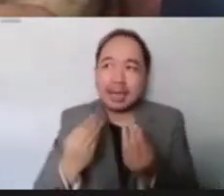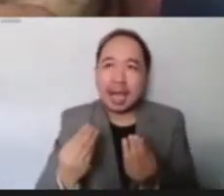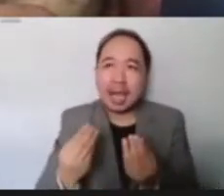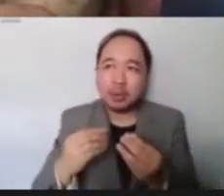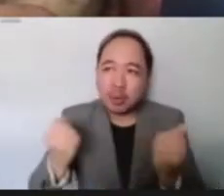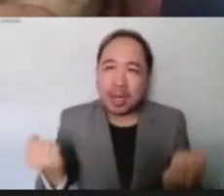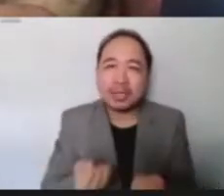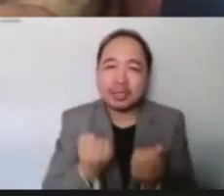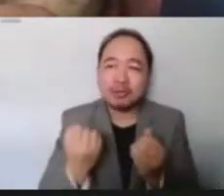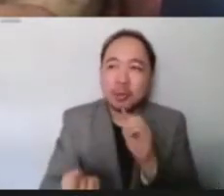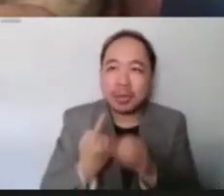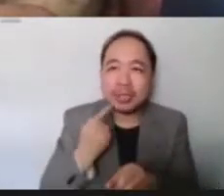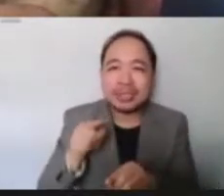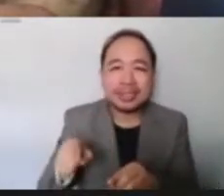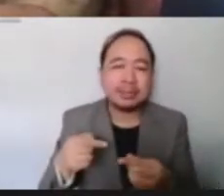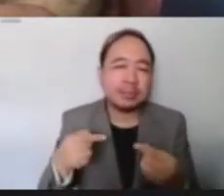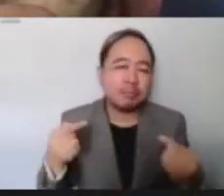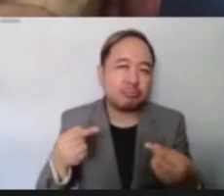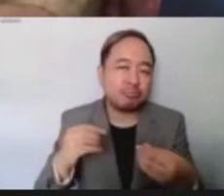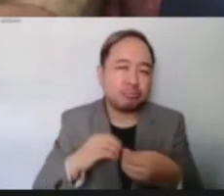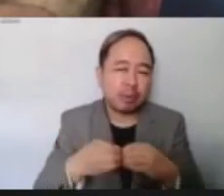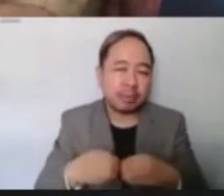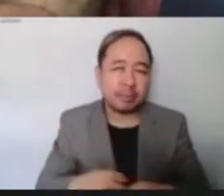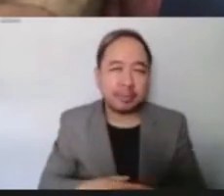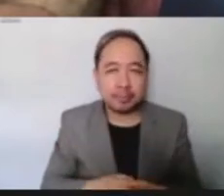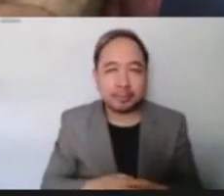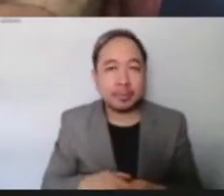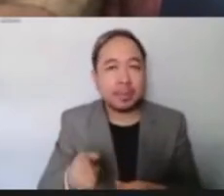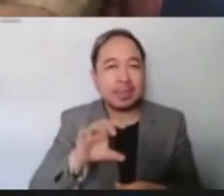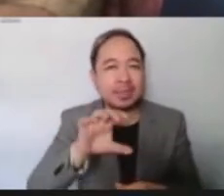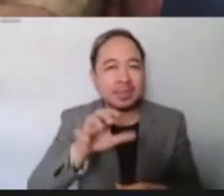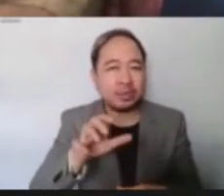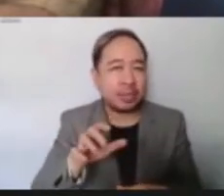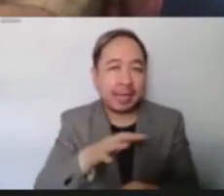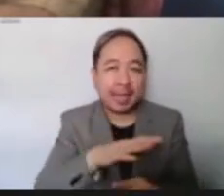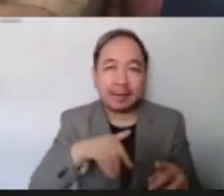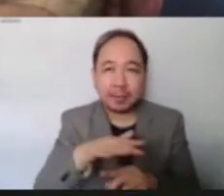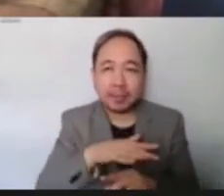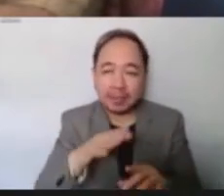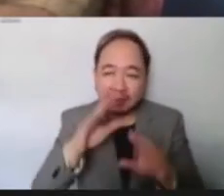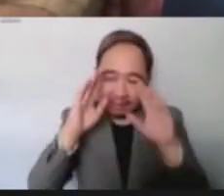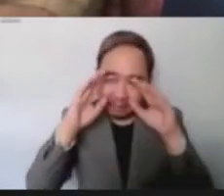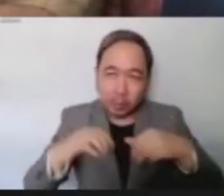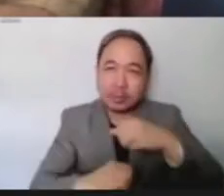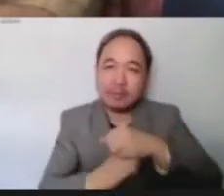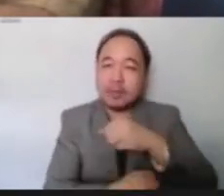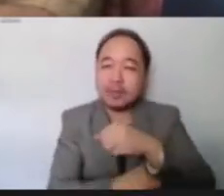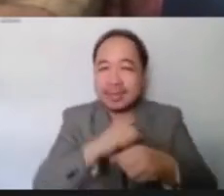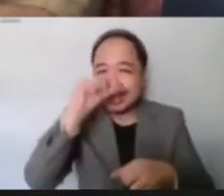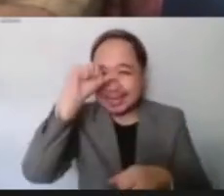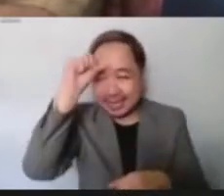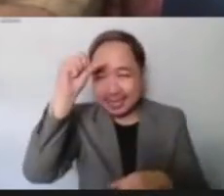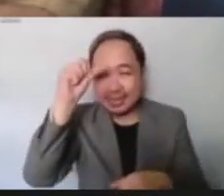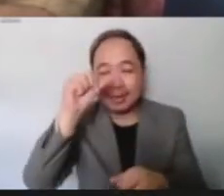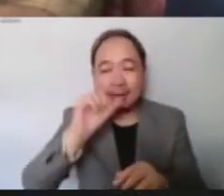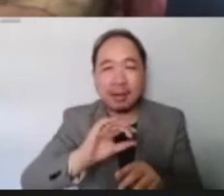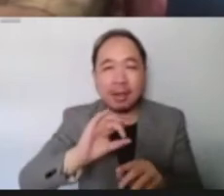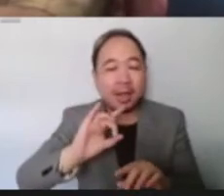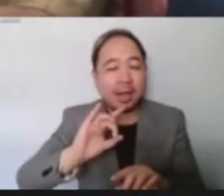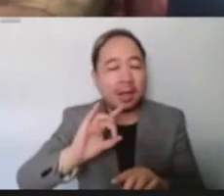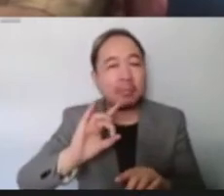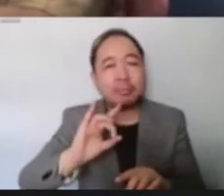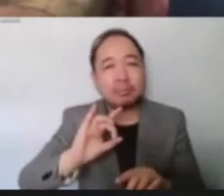preservation of the environment has always been a central pillar of Indian civilization and culture this has found